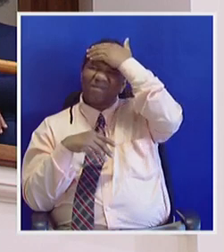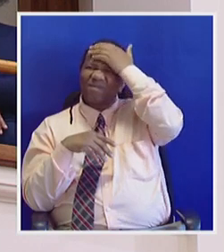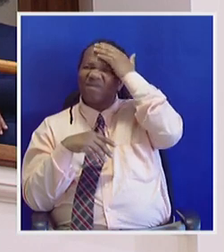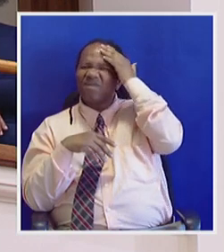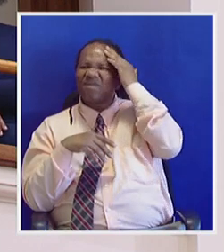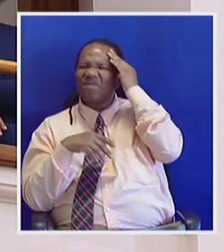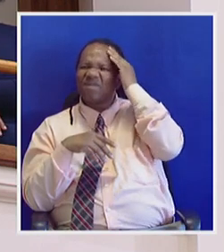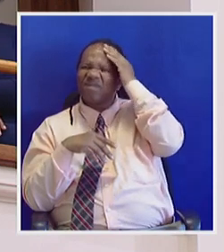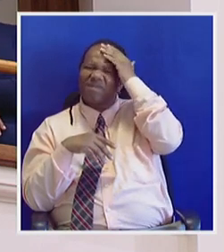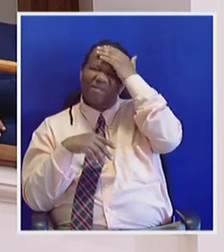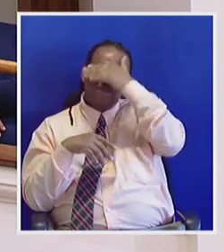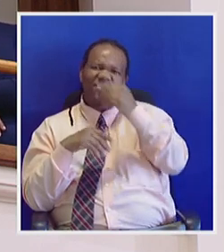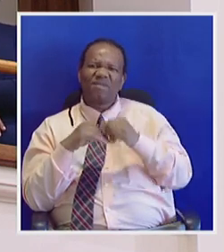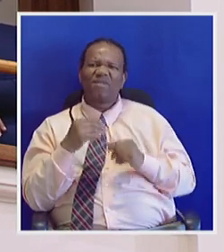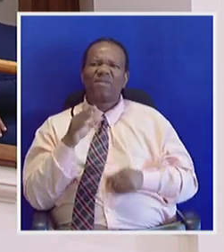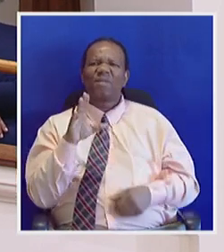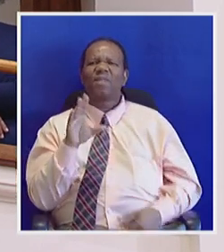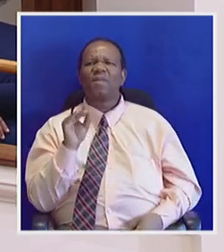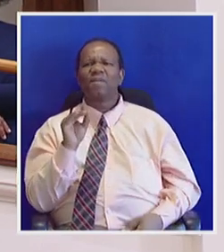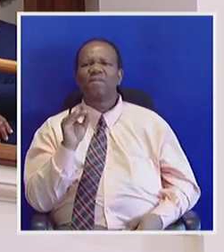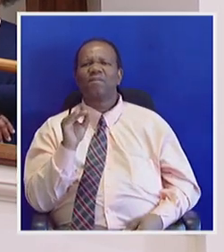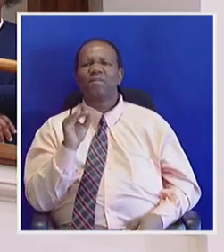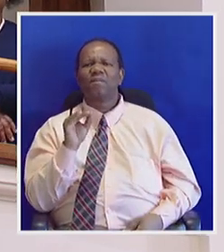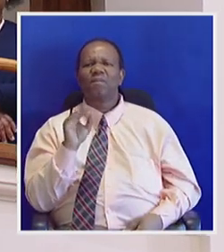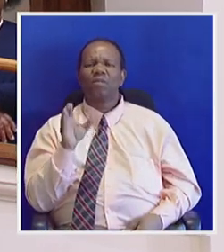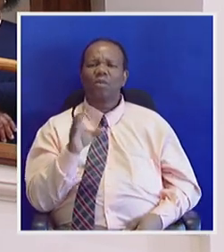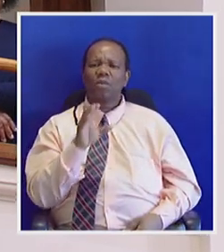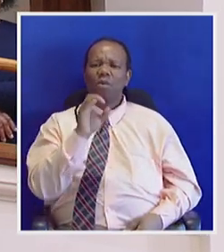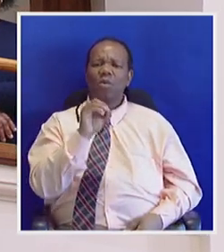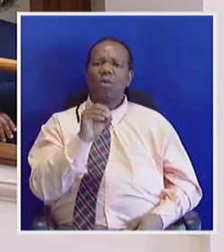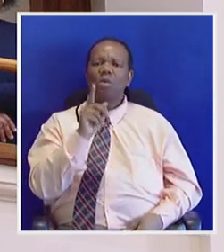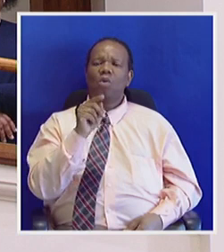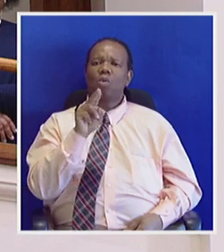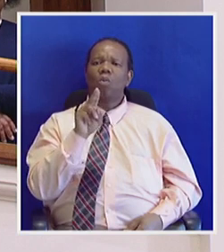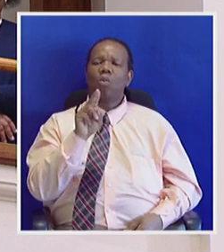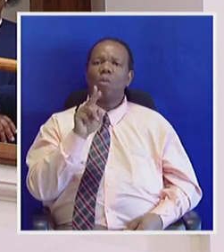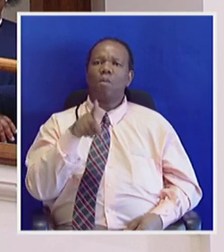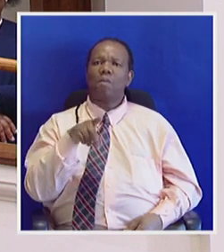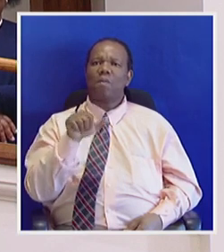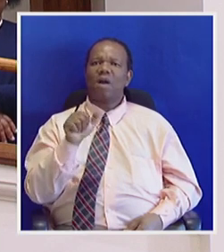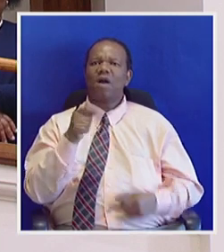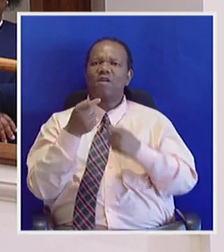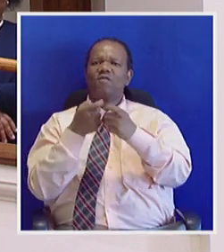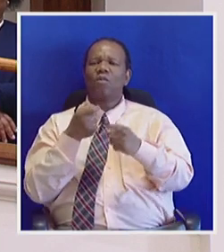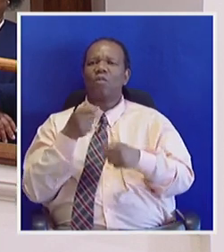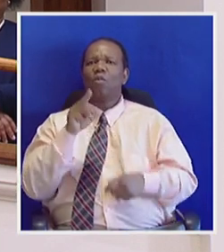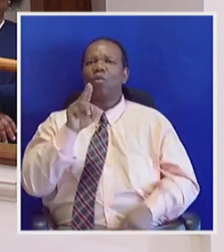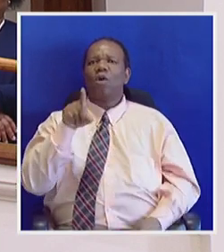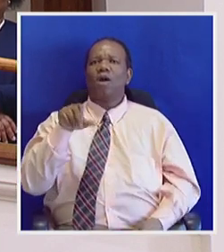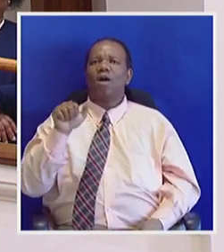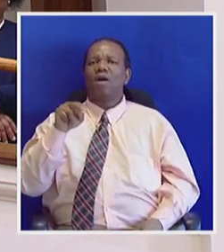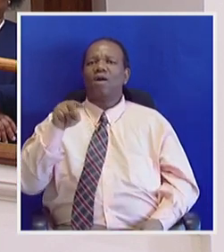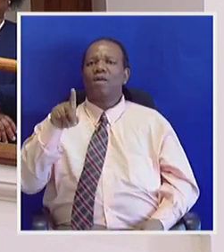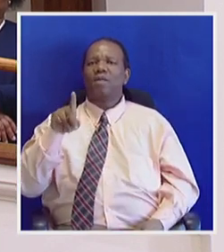Thank you, ma'am. We also have the Honorable Okupa from Uganda. The Honorable Okupa is